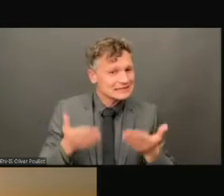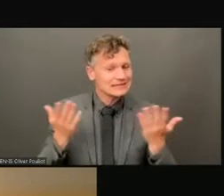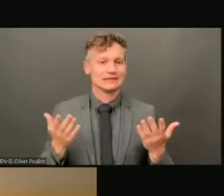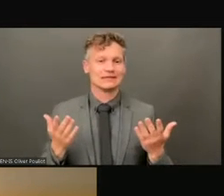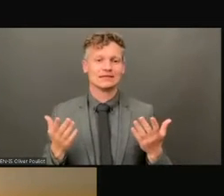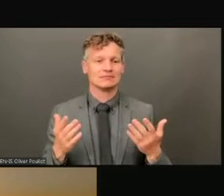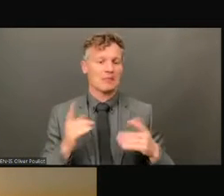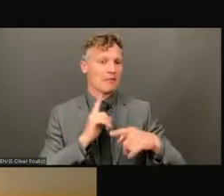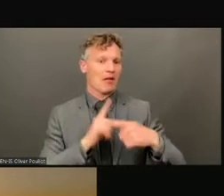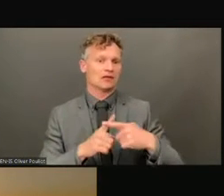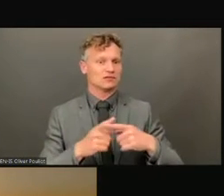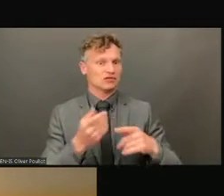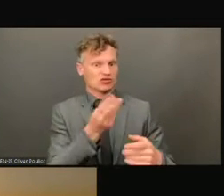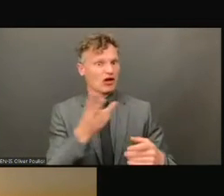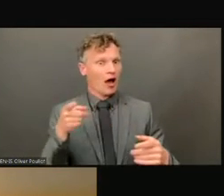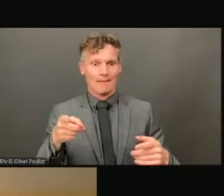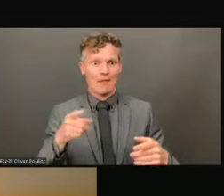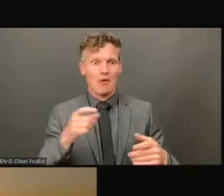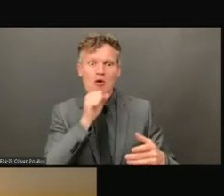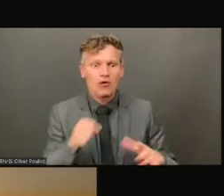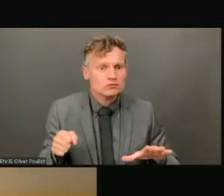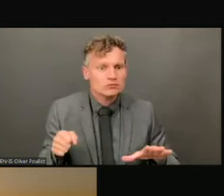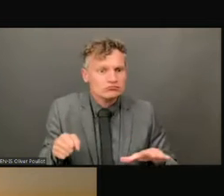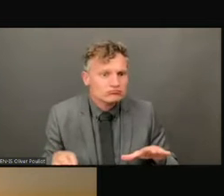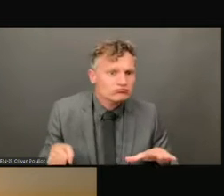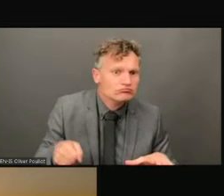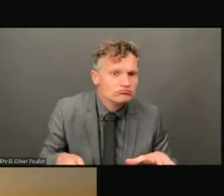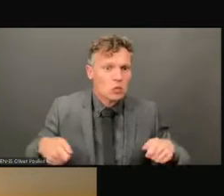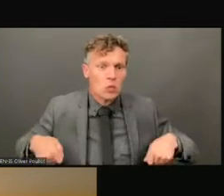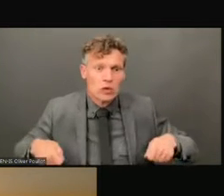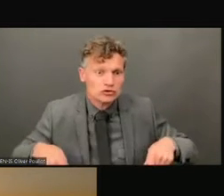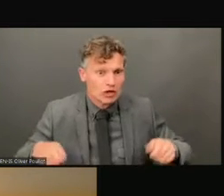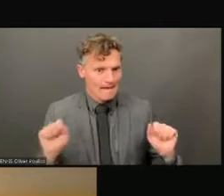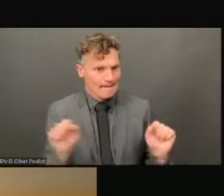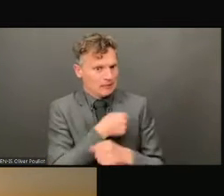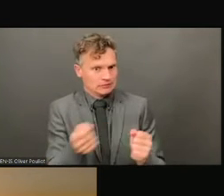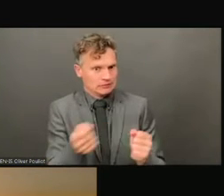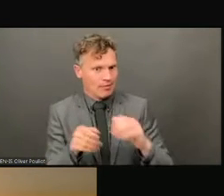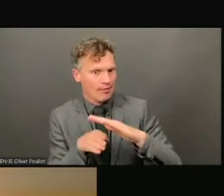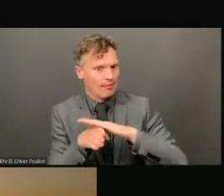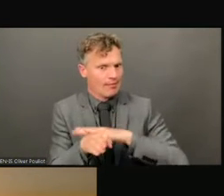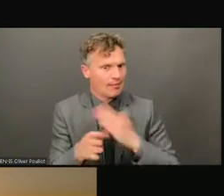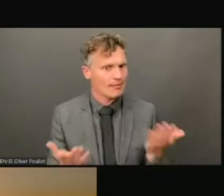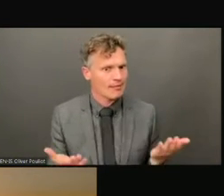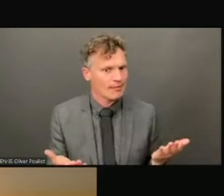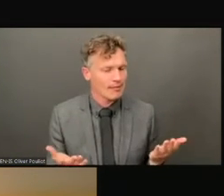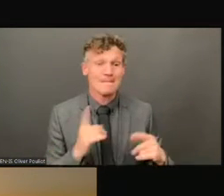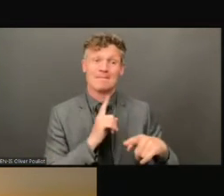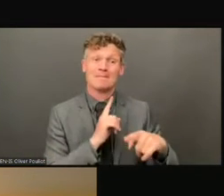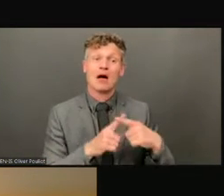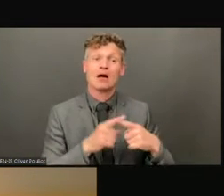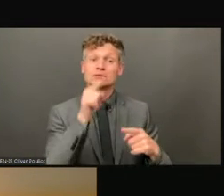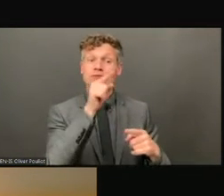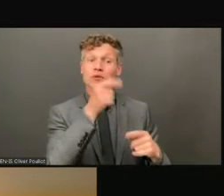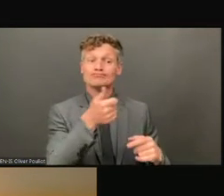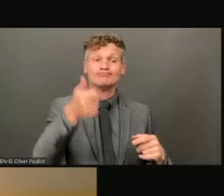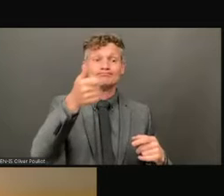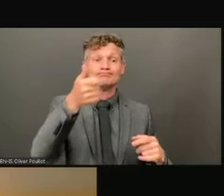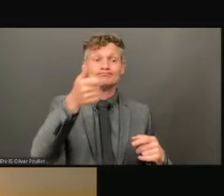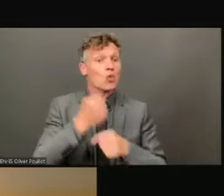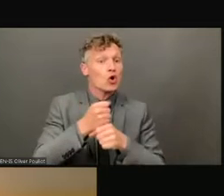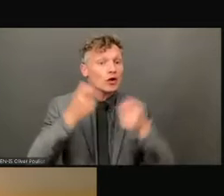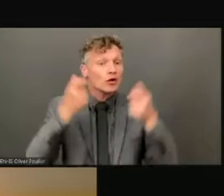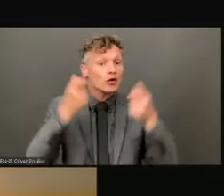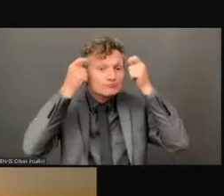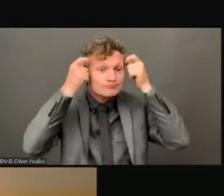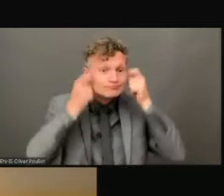needed. It is also important that members of the judiciary receive training on the rights of older persons and to be